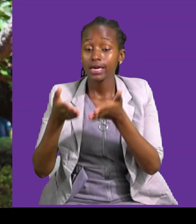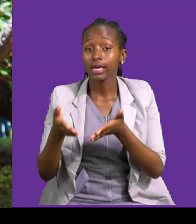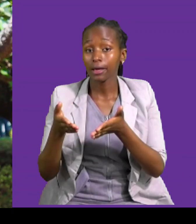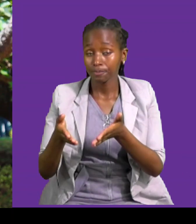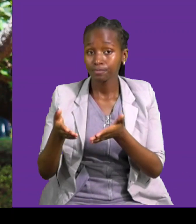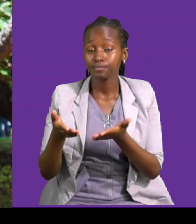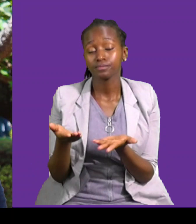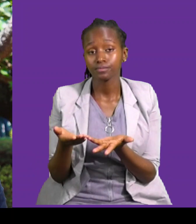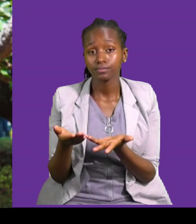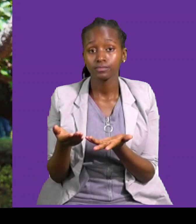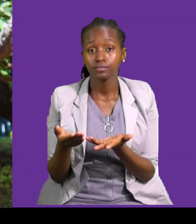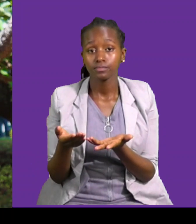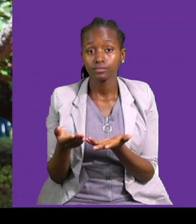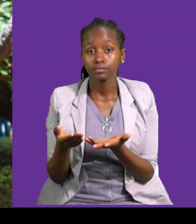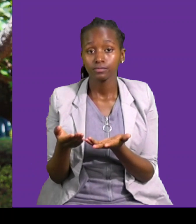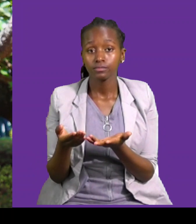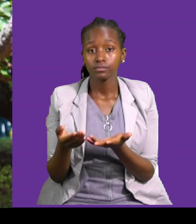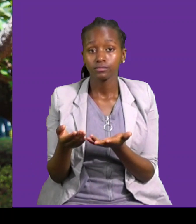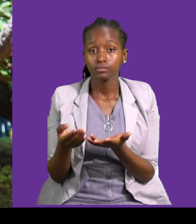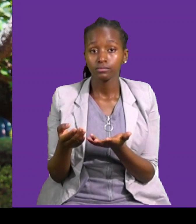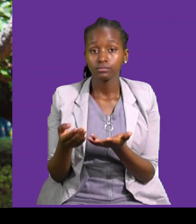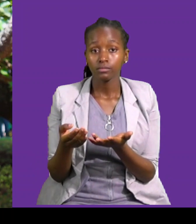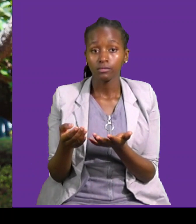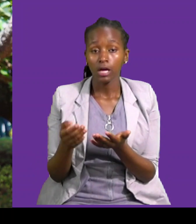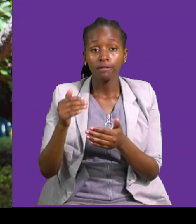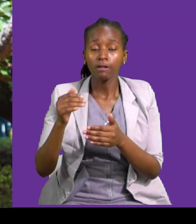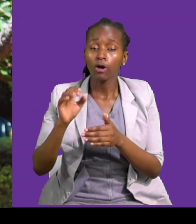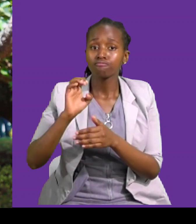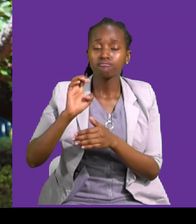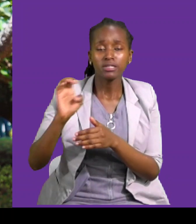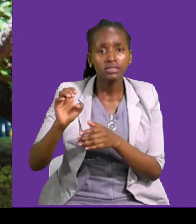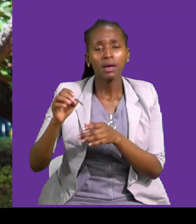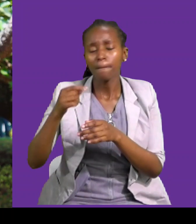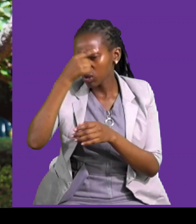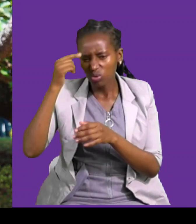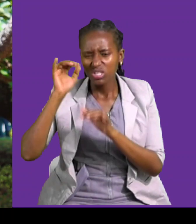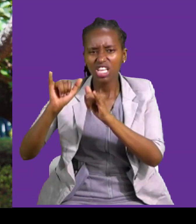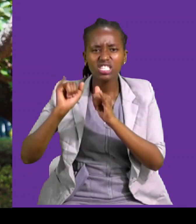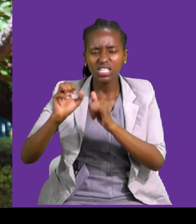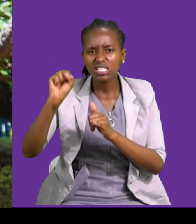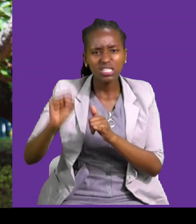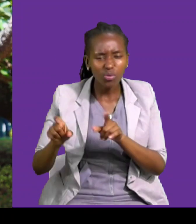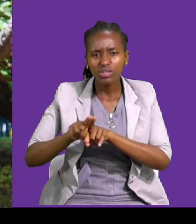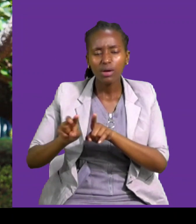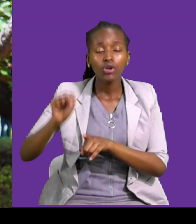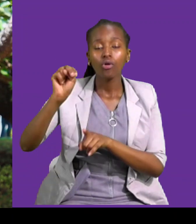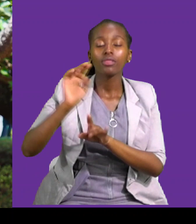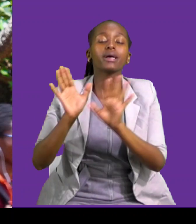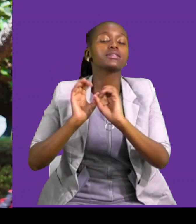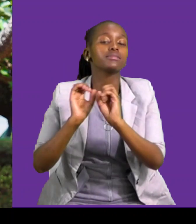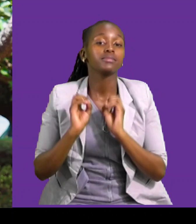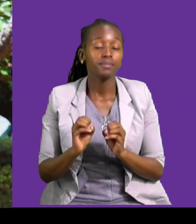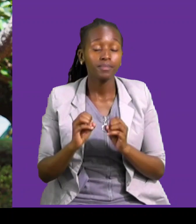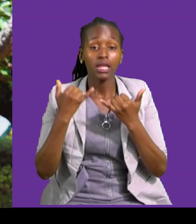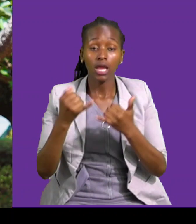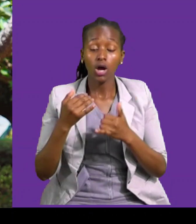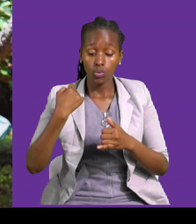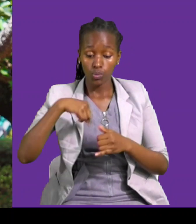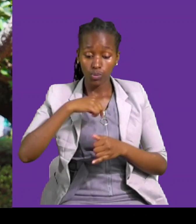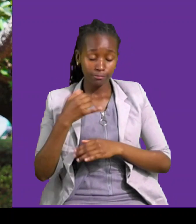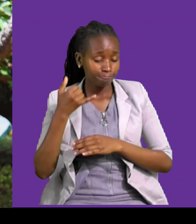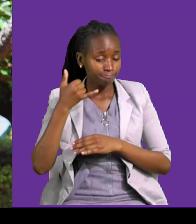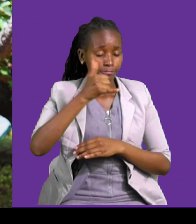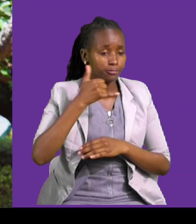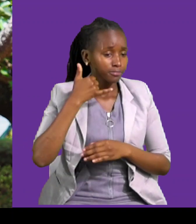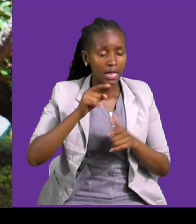stay only in the North Africa. So we contacted the university. They were really responsive. They showed